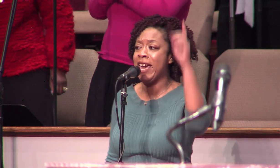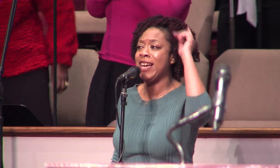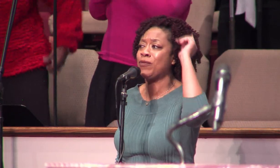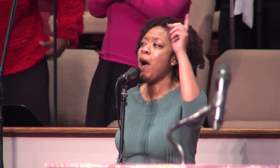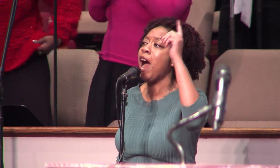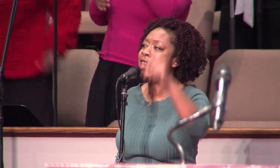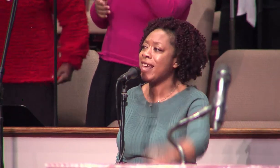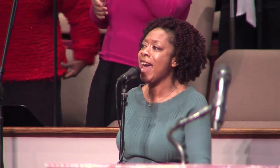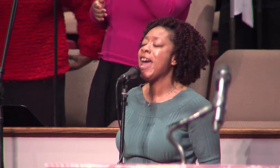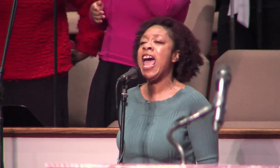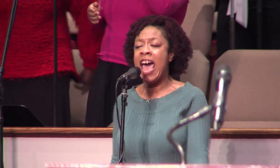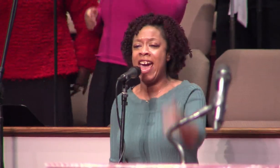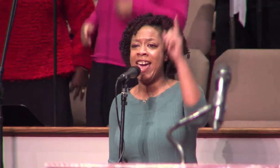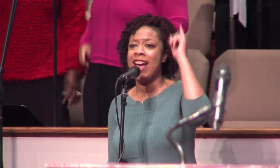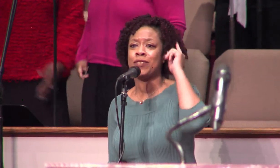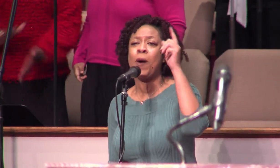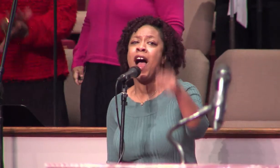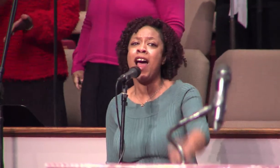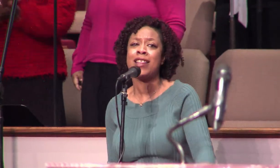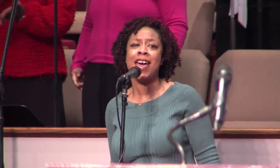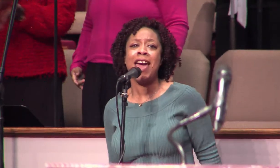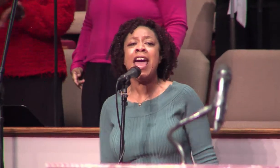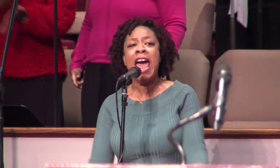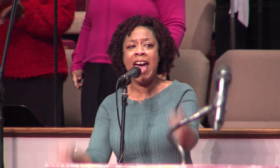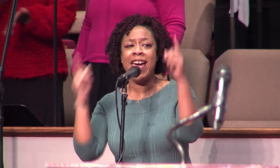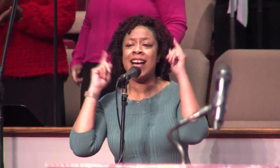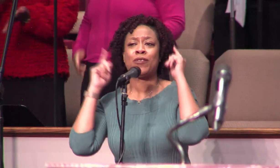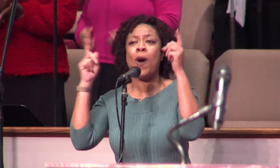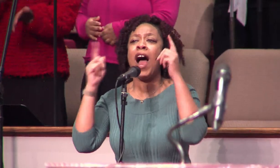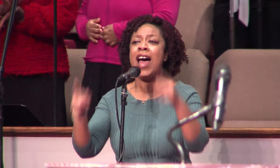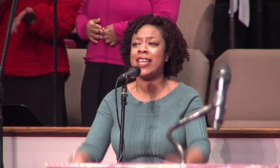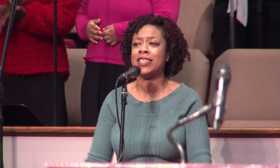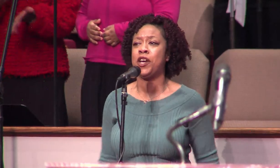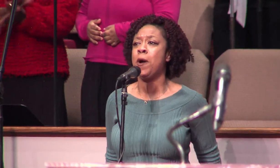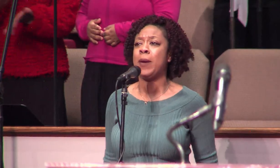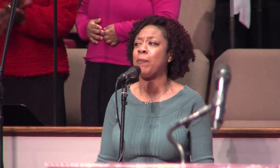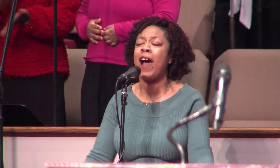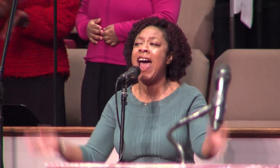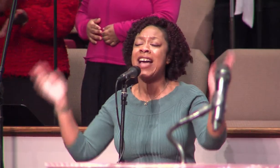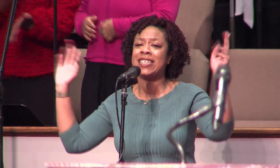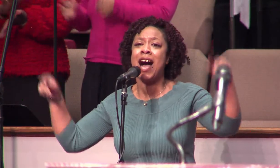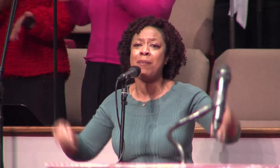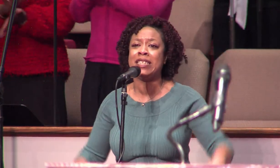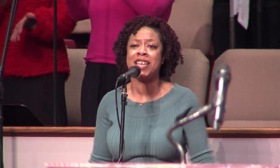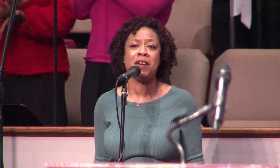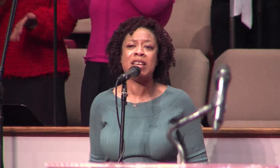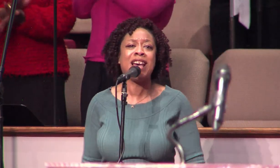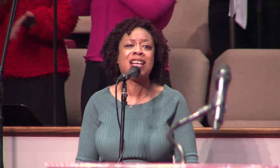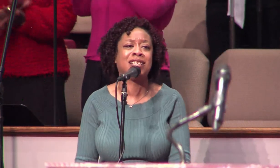name, for he is worthy. He is worthy. He is worthy to be praised.